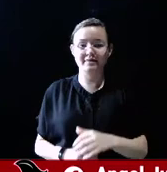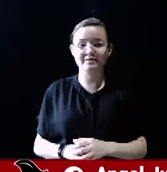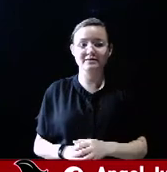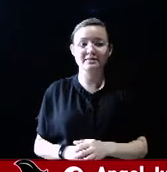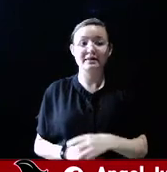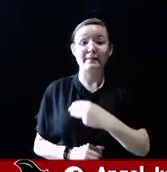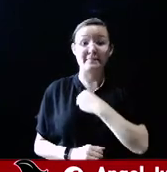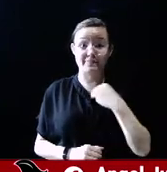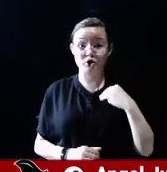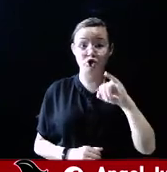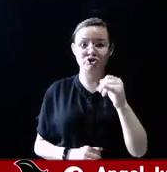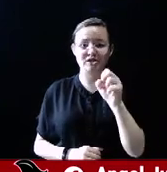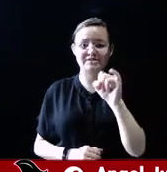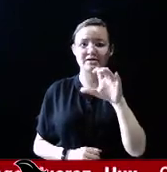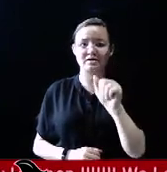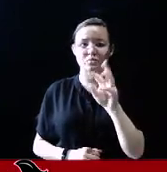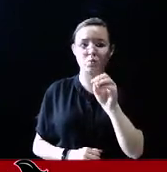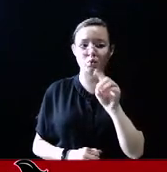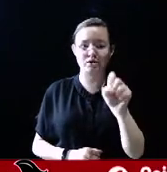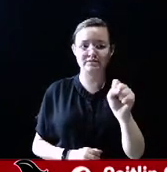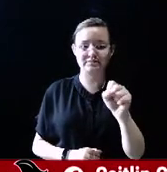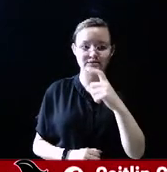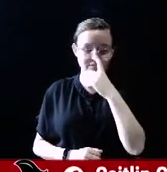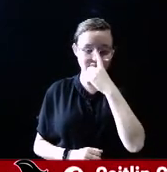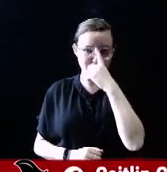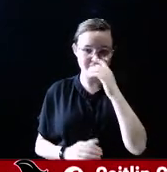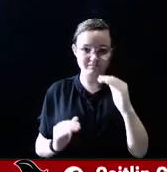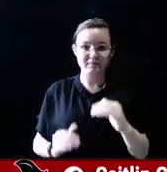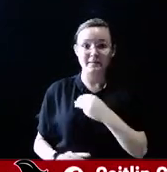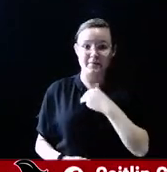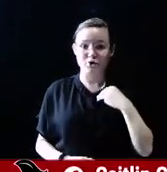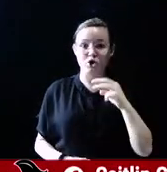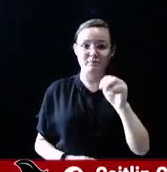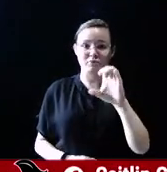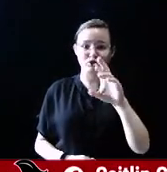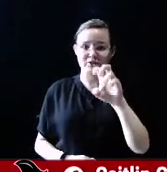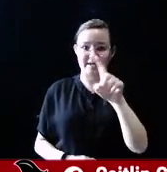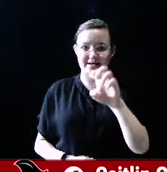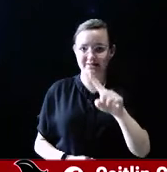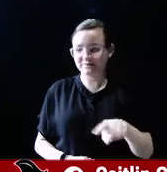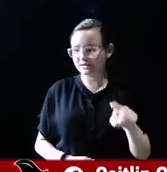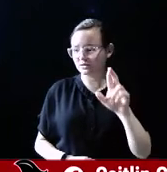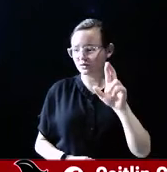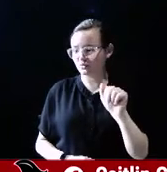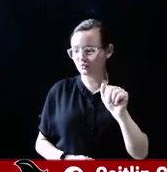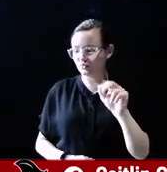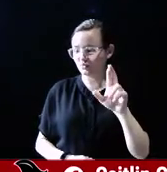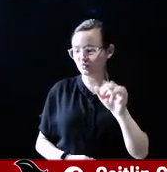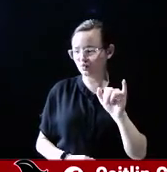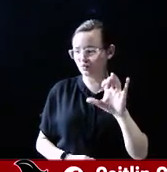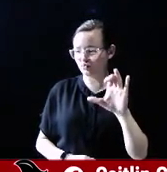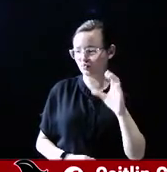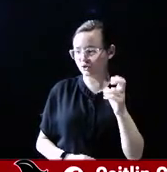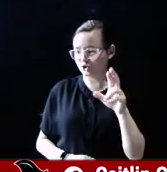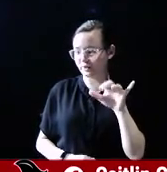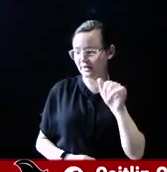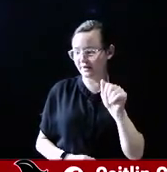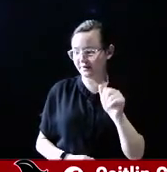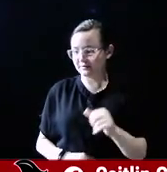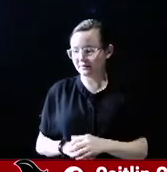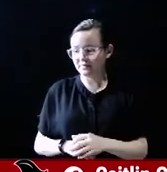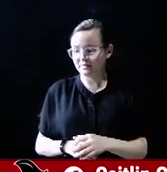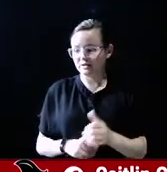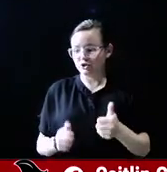Member, Jessica Woods. And member, Mercedes Renteria. Superintendent of Schools, Dr.